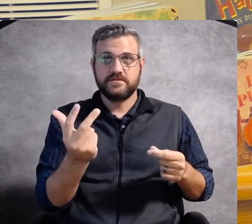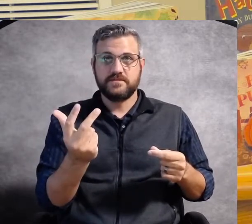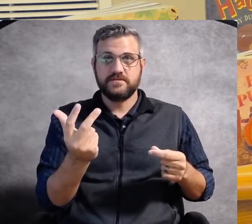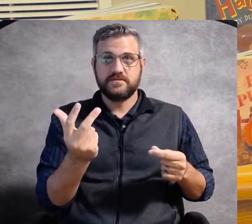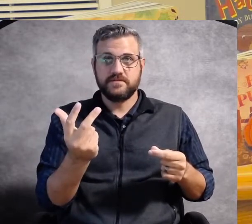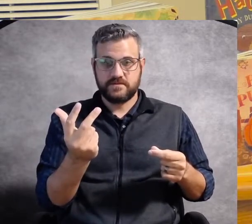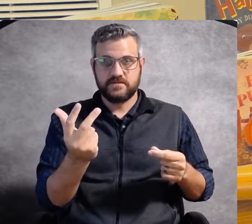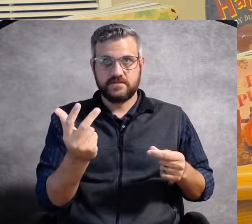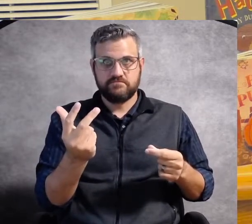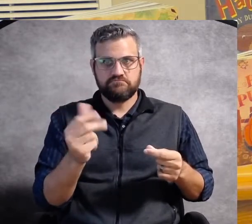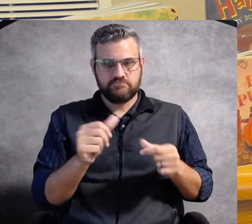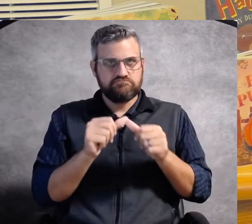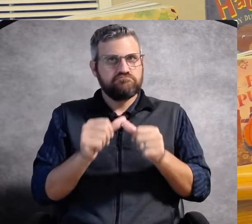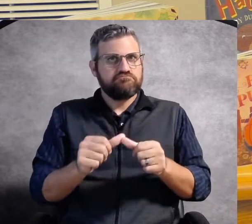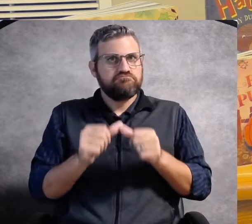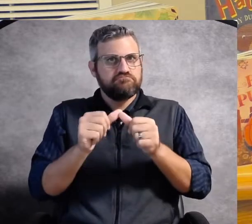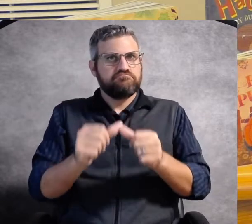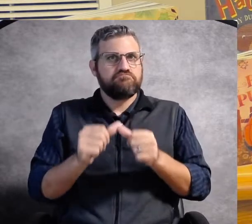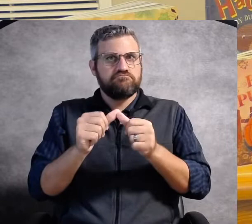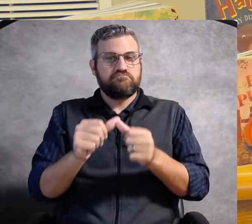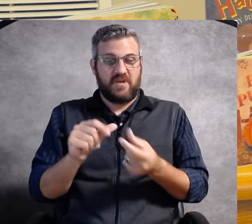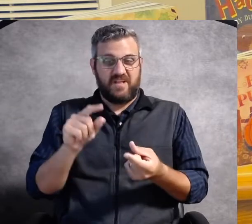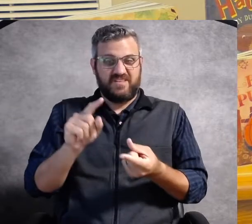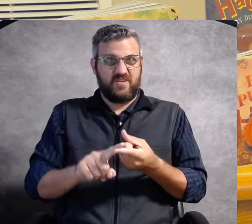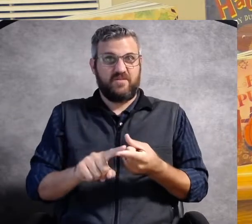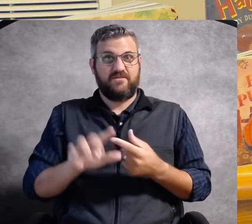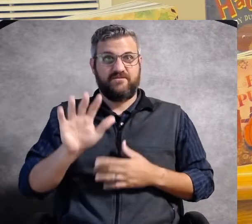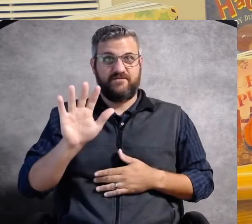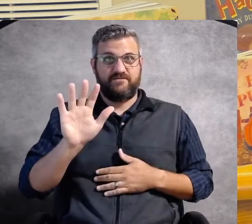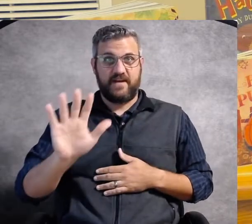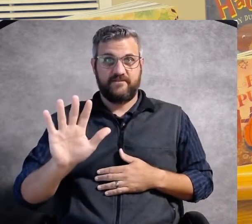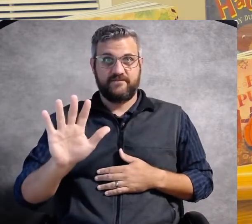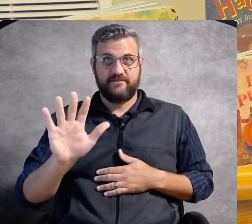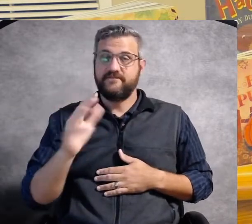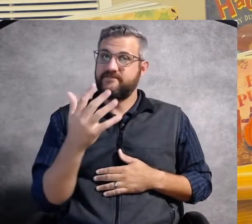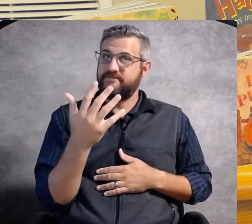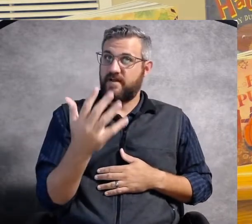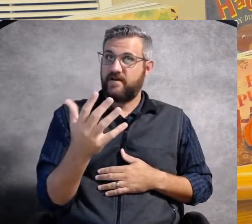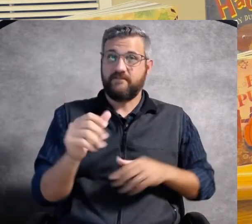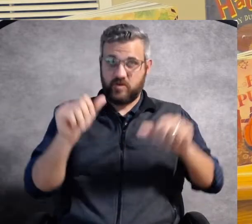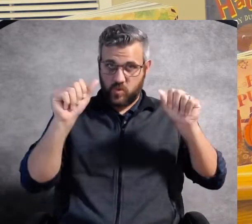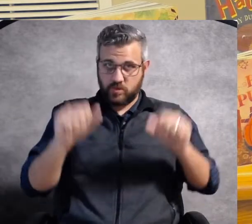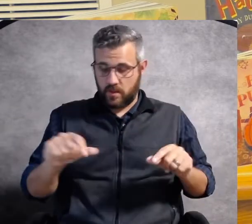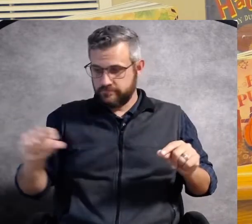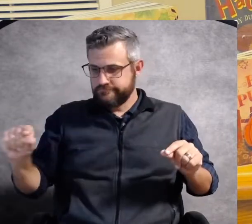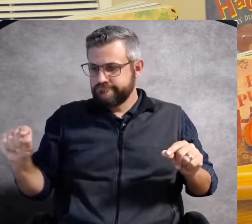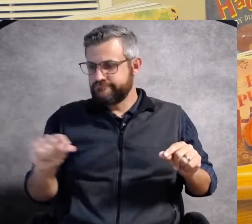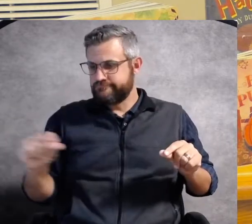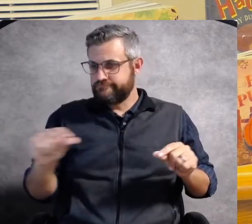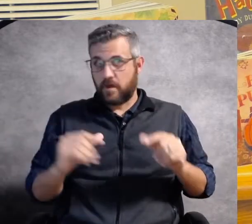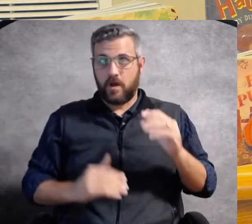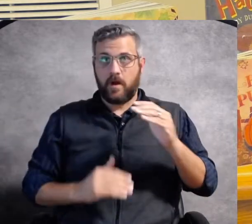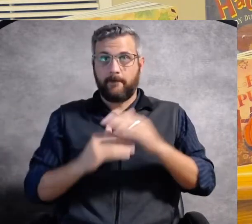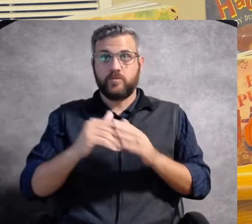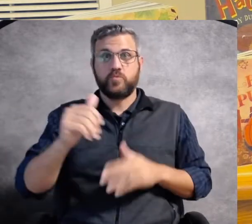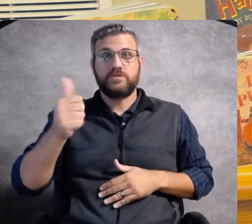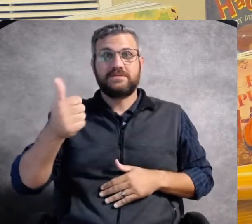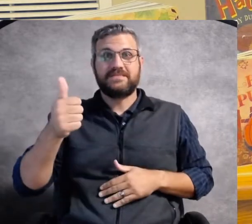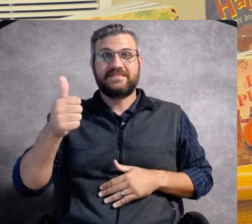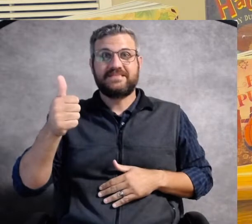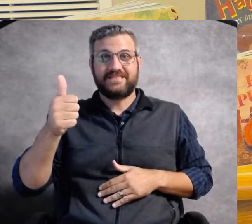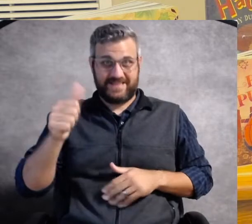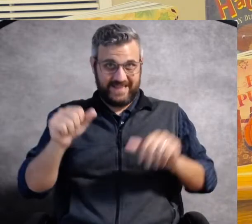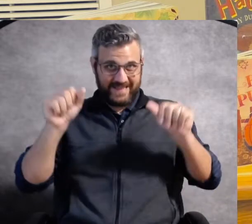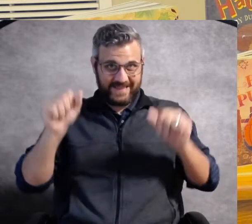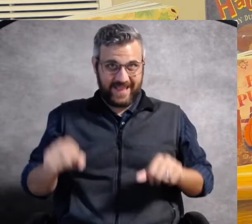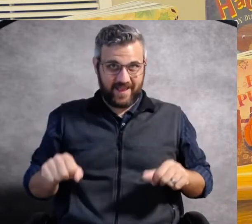3, and so on until you get 5. You will get as many as 10 beads, and you can take